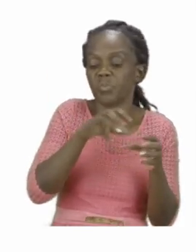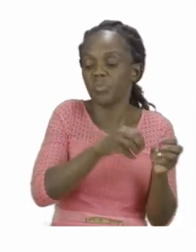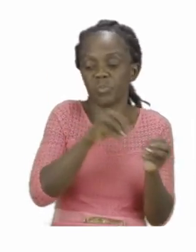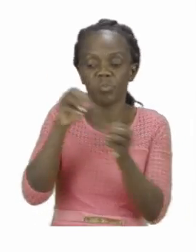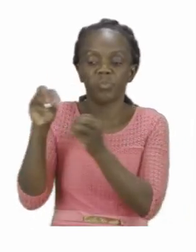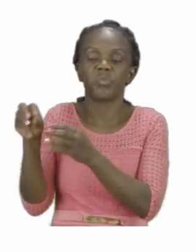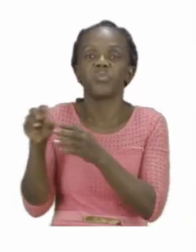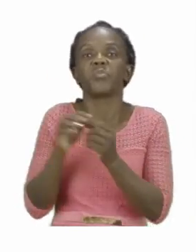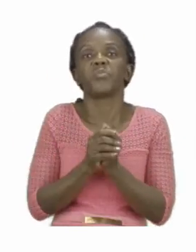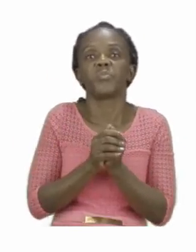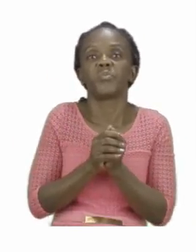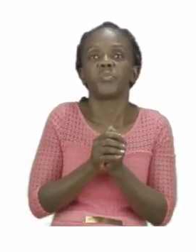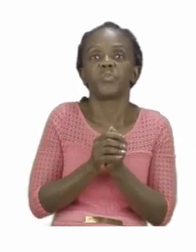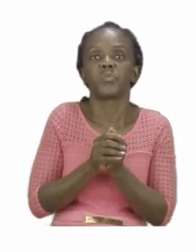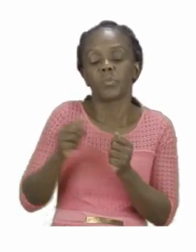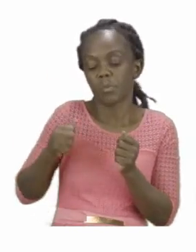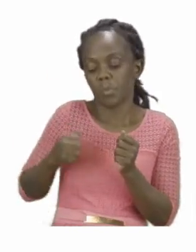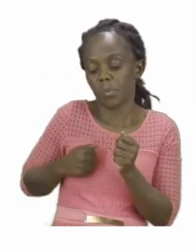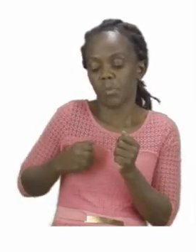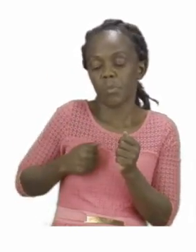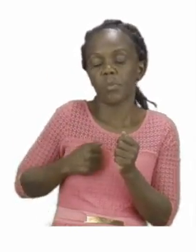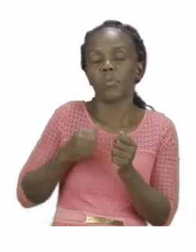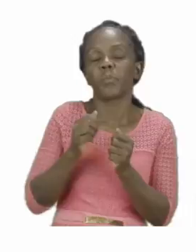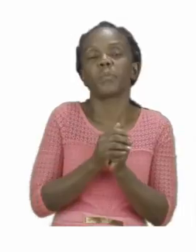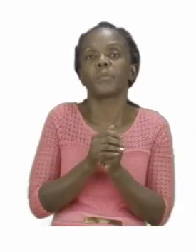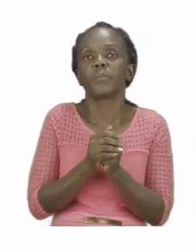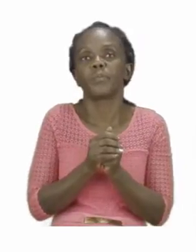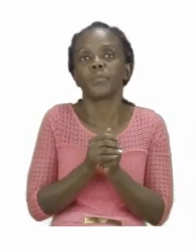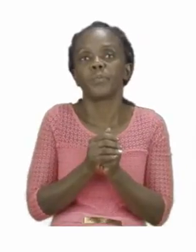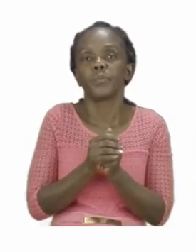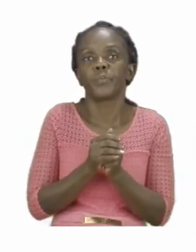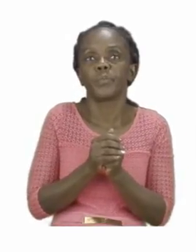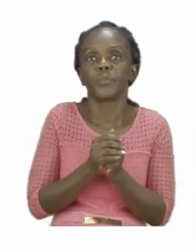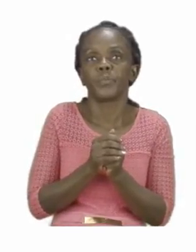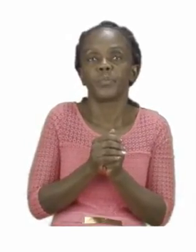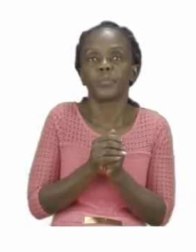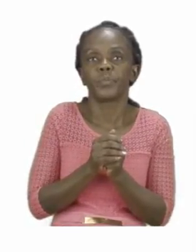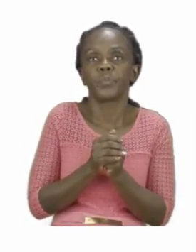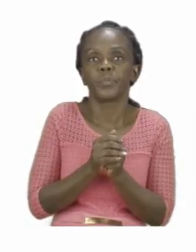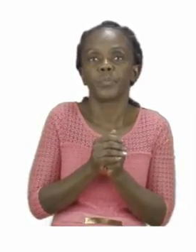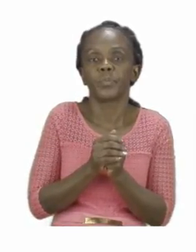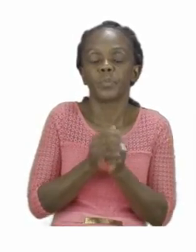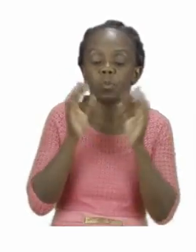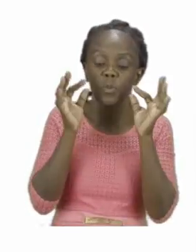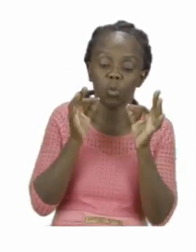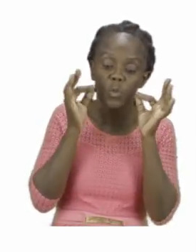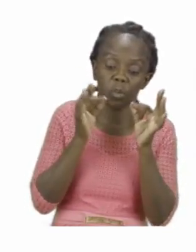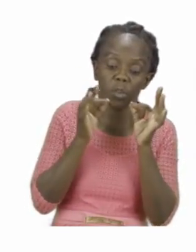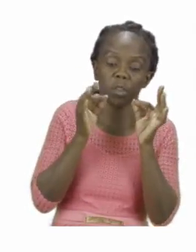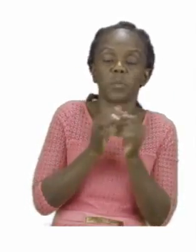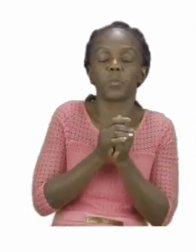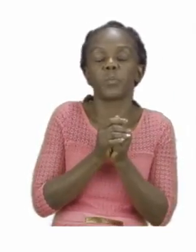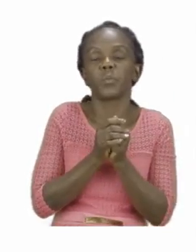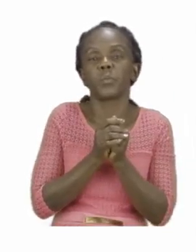So we are going to sing what they are doing in terms of their actions. And it's your job